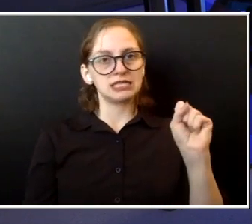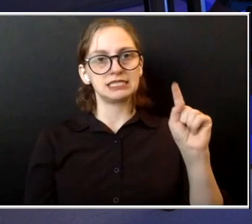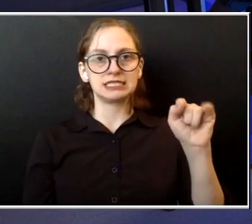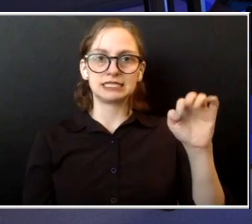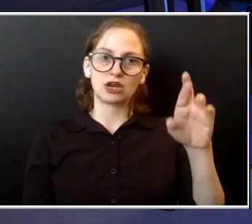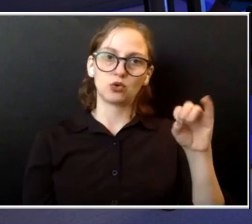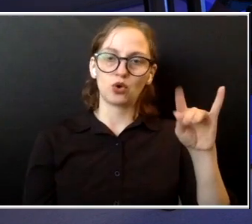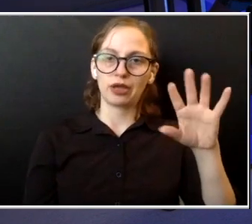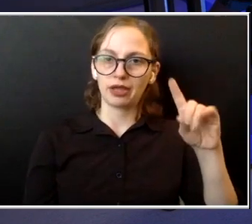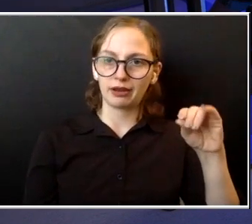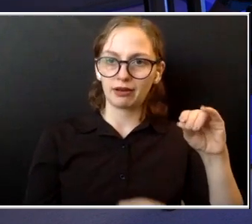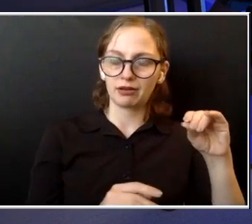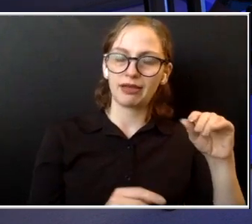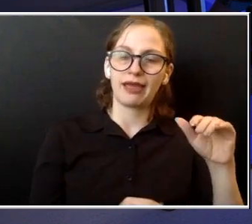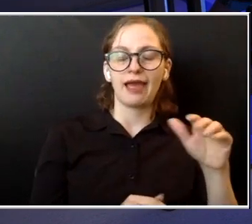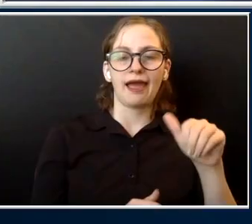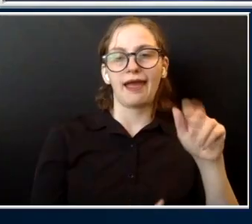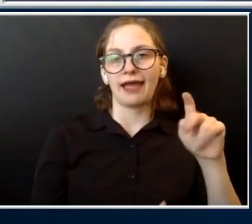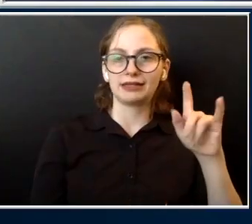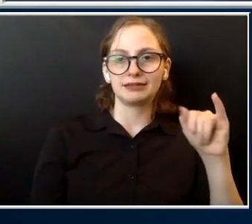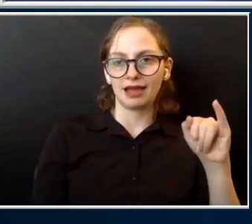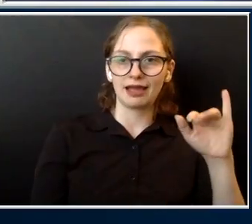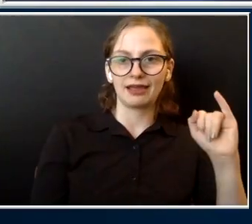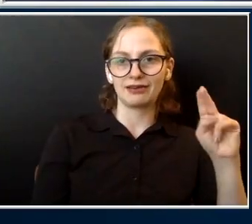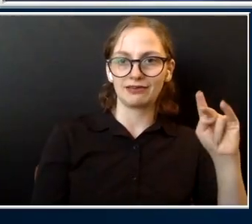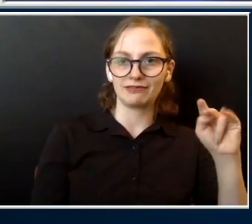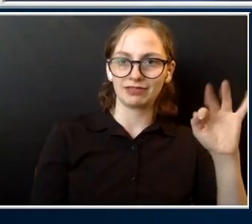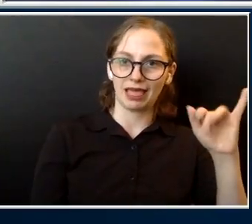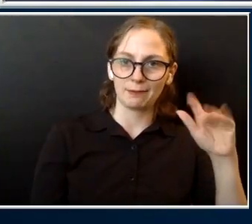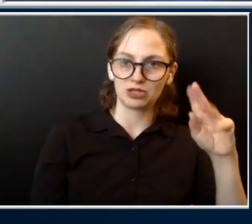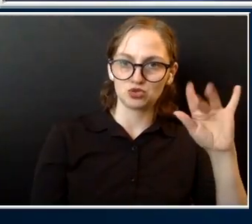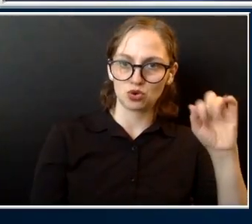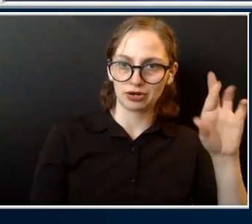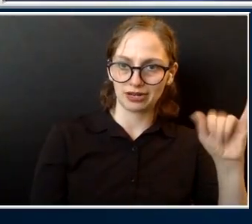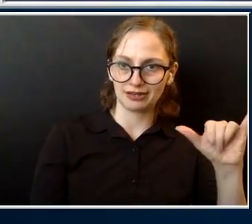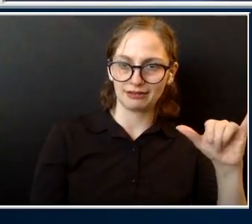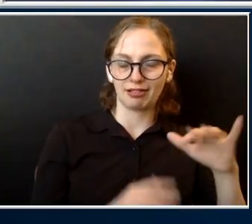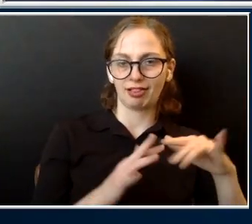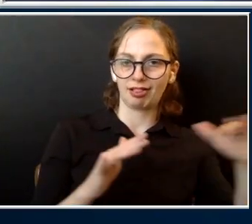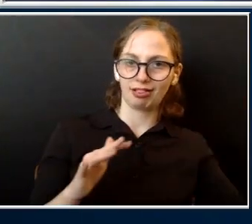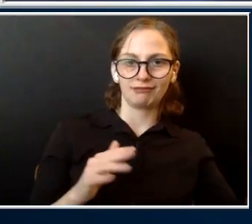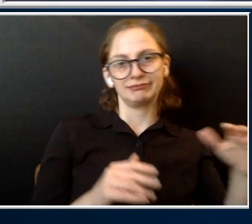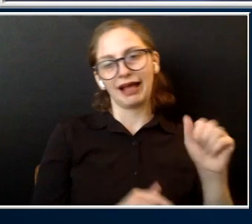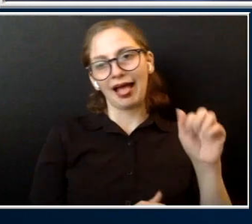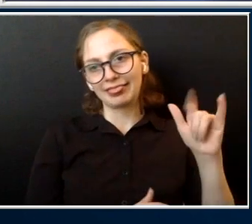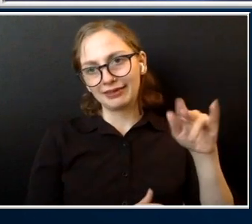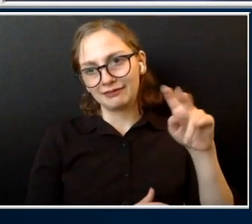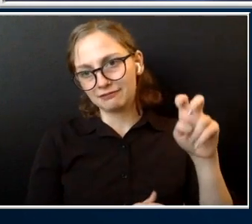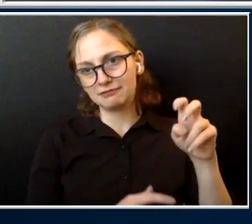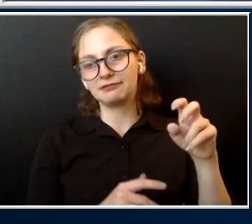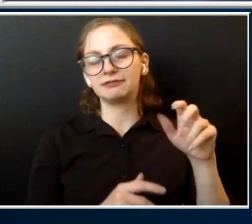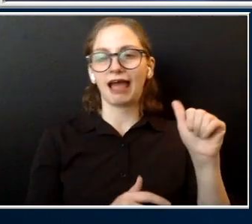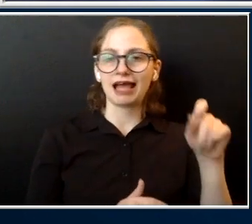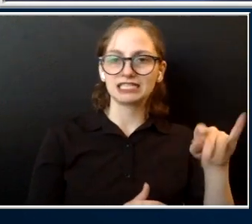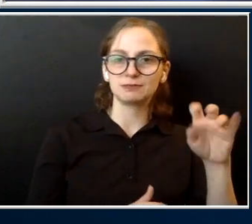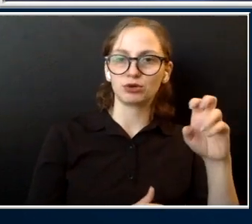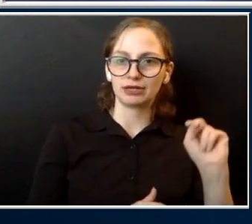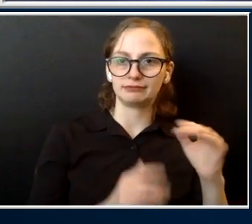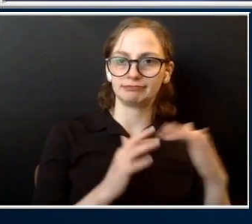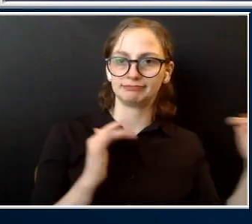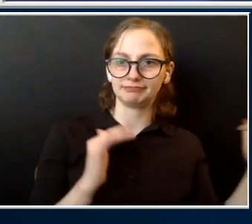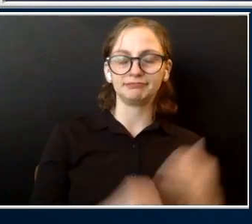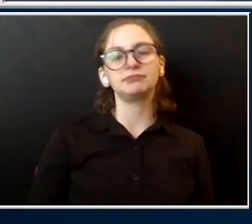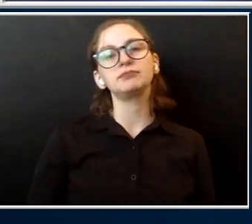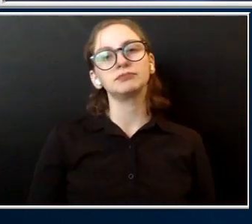Aleve, all that stuff. Alexis. Such a great discussion. We had one more question, and the doctors